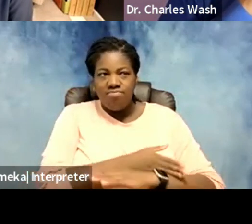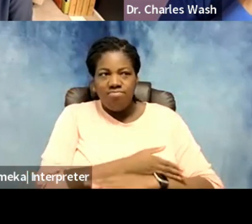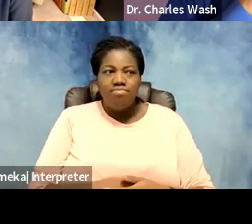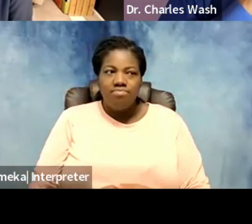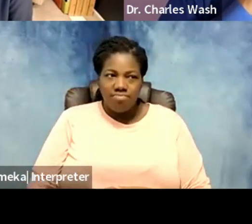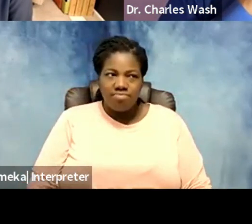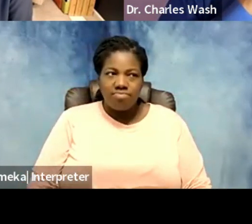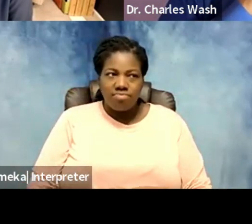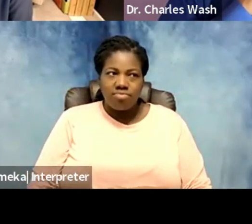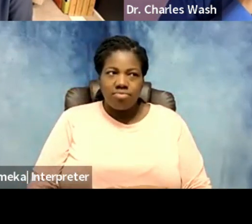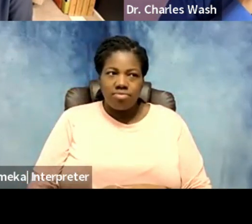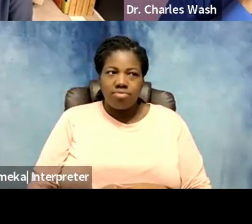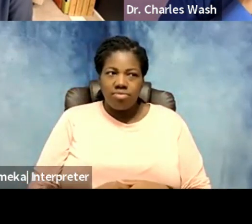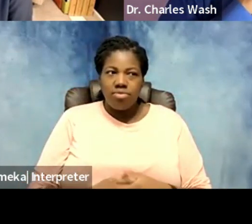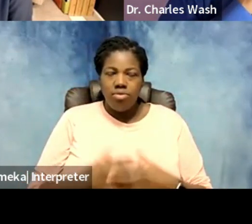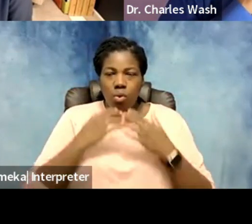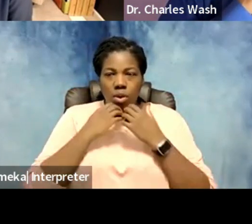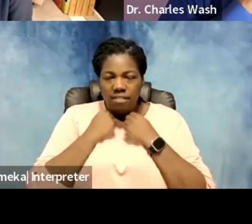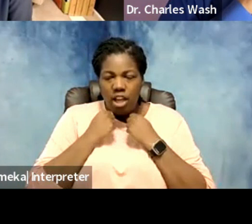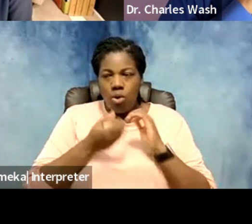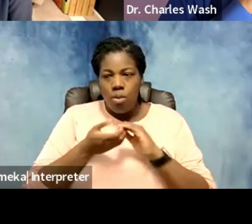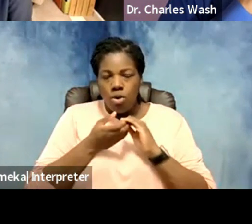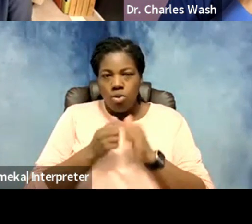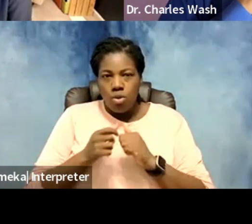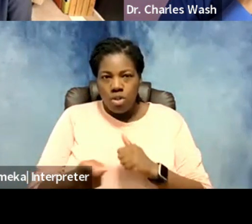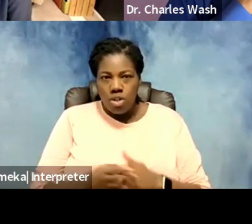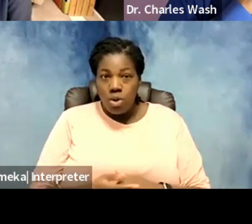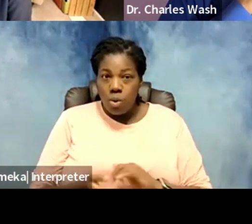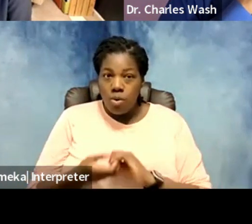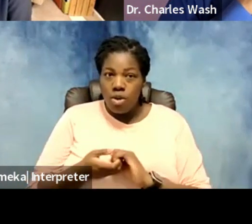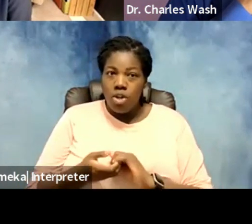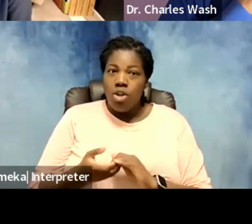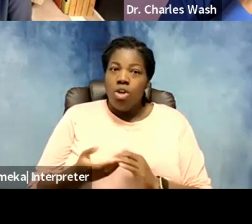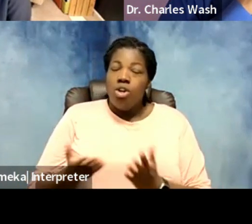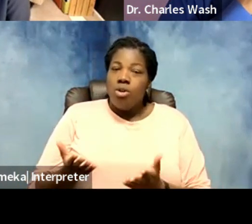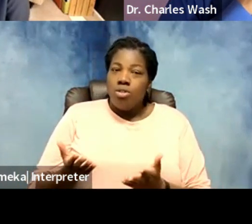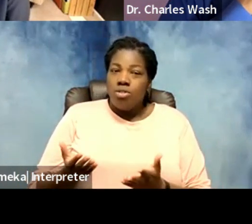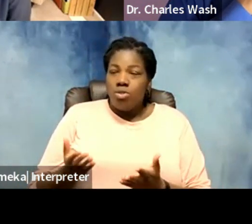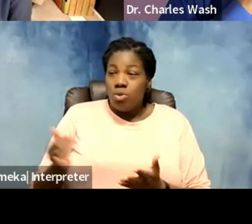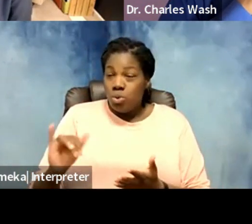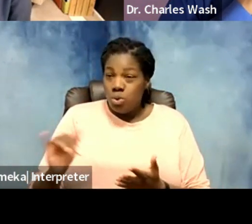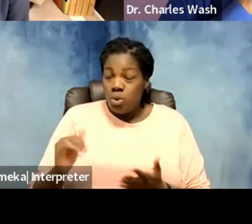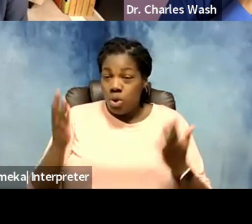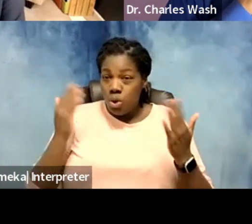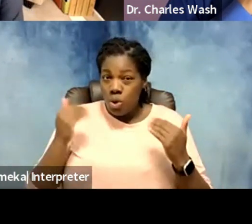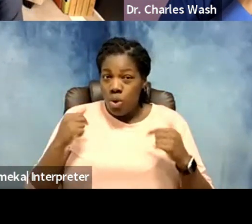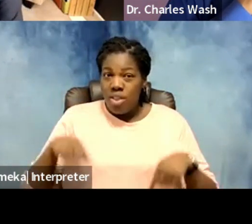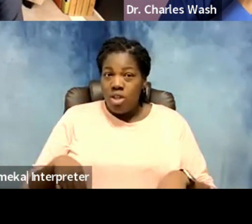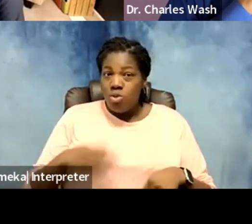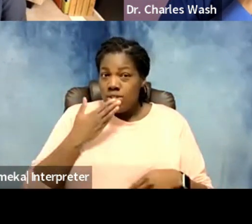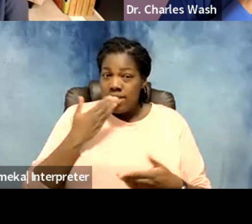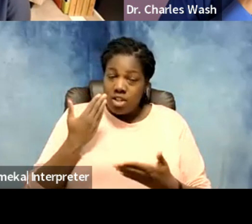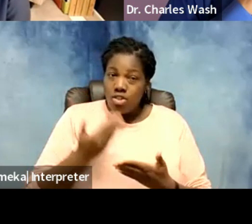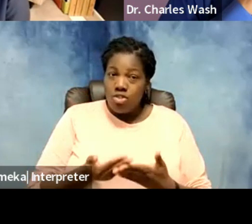been great. And we very much value our partnership with you. Well, we value your partnership as well. And, you know, I hope that this was a good